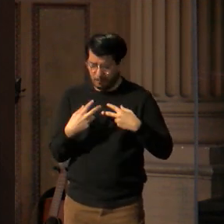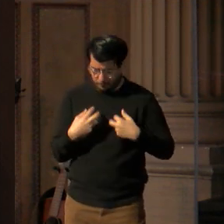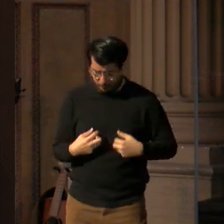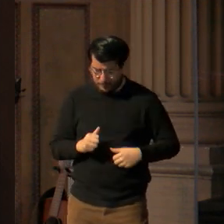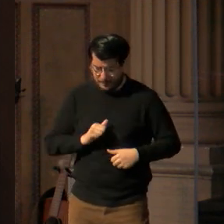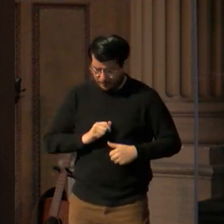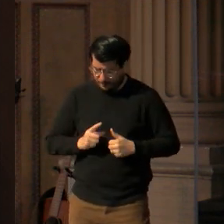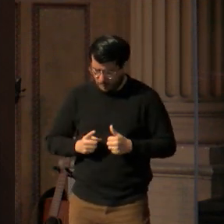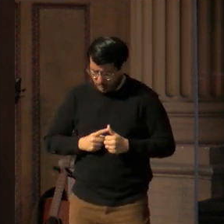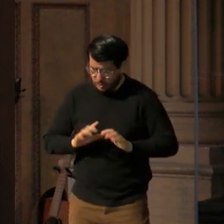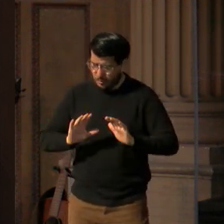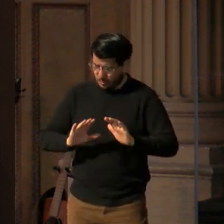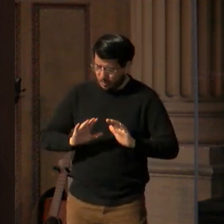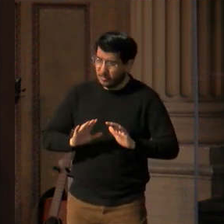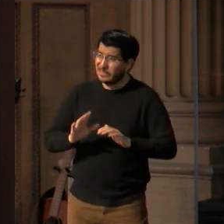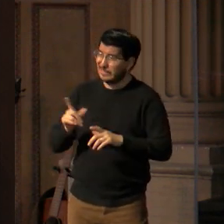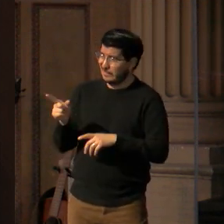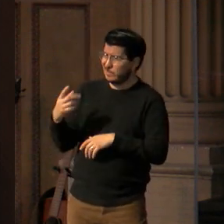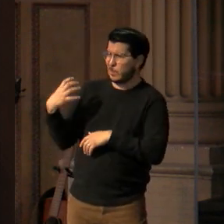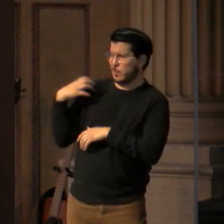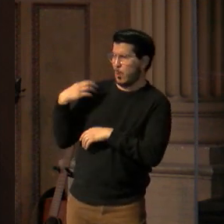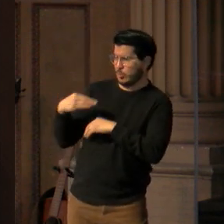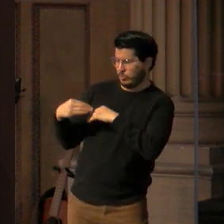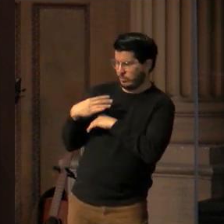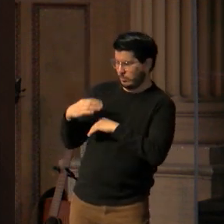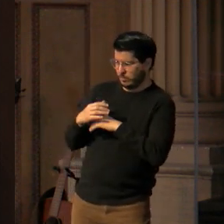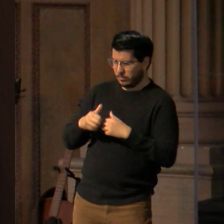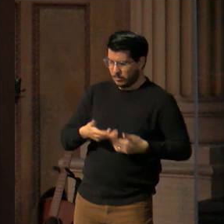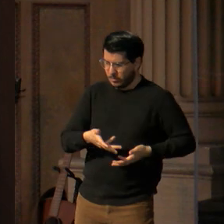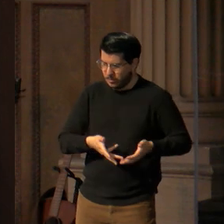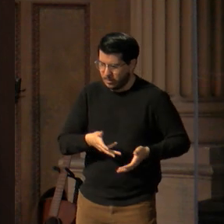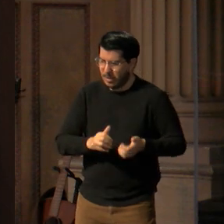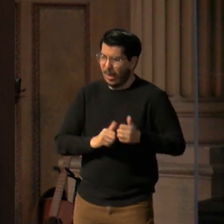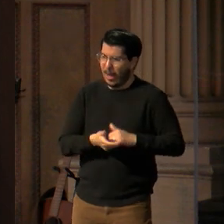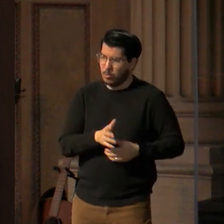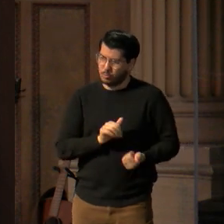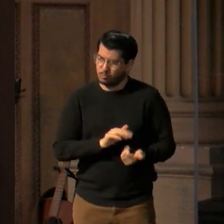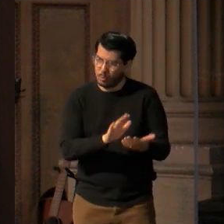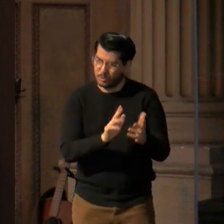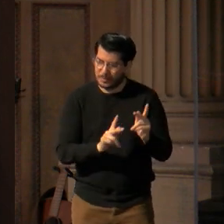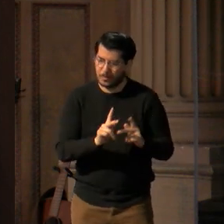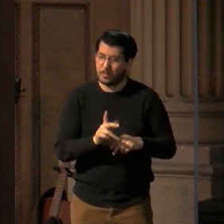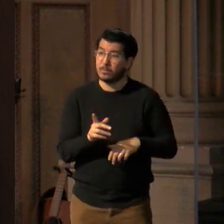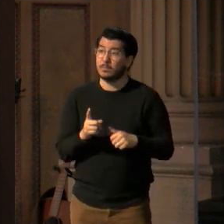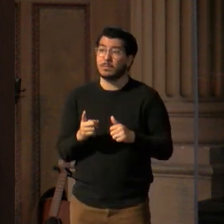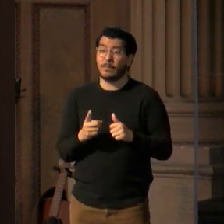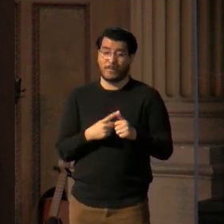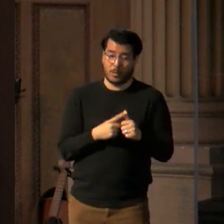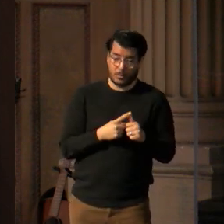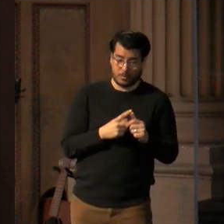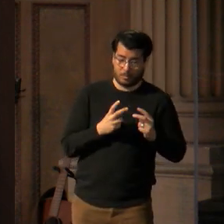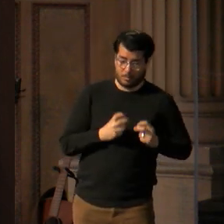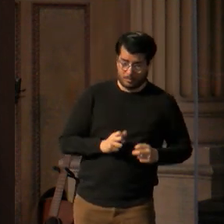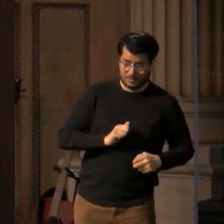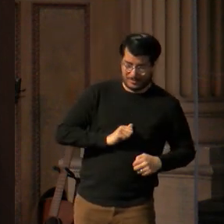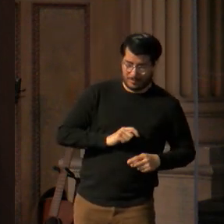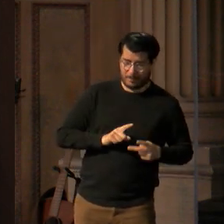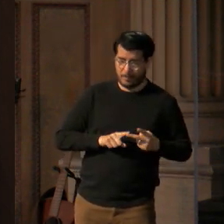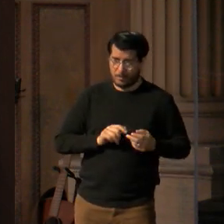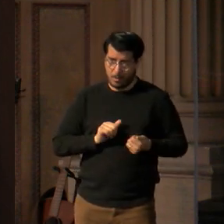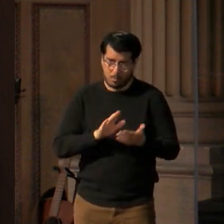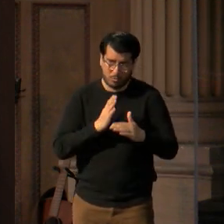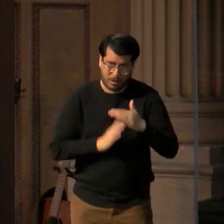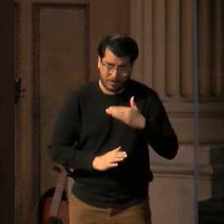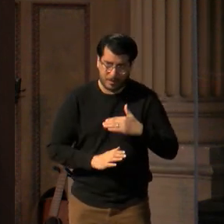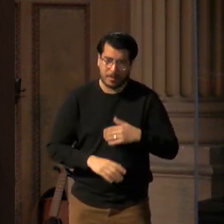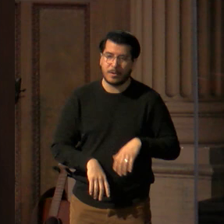eye. So he's coaching us on our approach to other people, that we have to go to them humbly, we have to work on ourselves first. And now here he seems